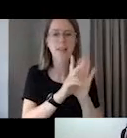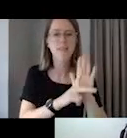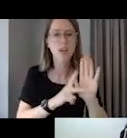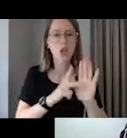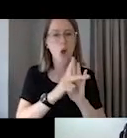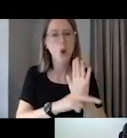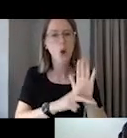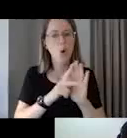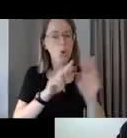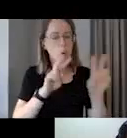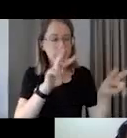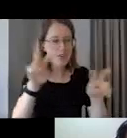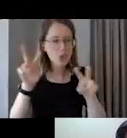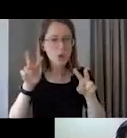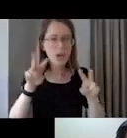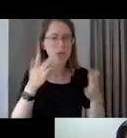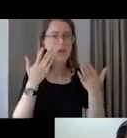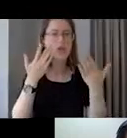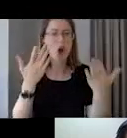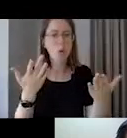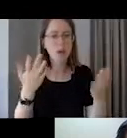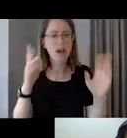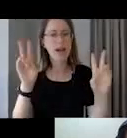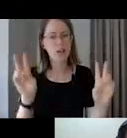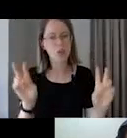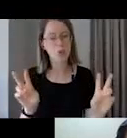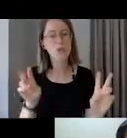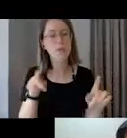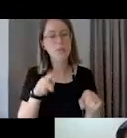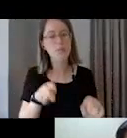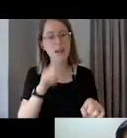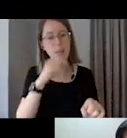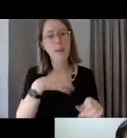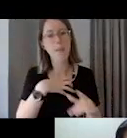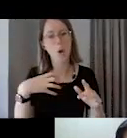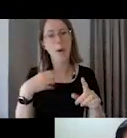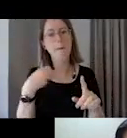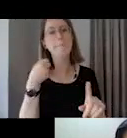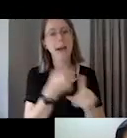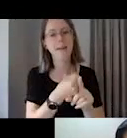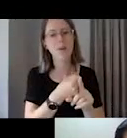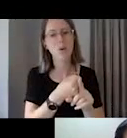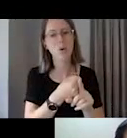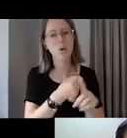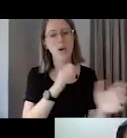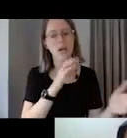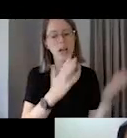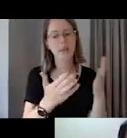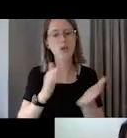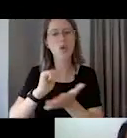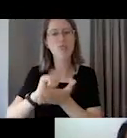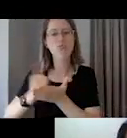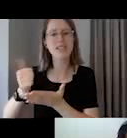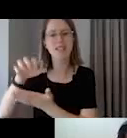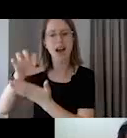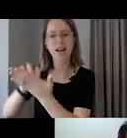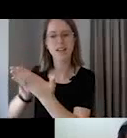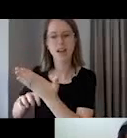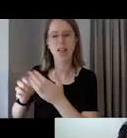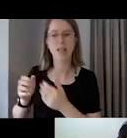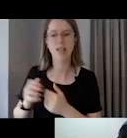and visually illustrating issues is often a lot more impactful than a printed article. But I think,